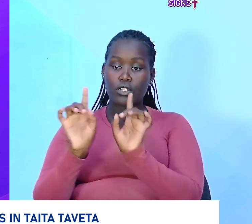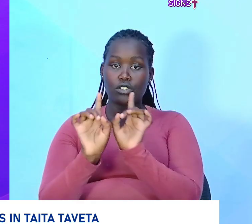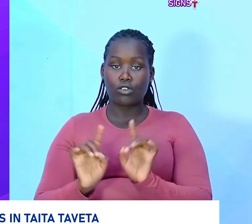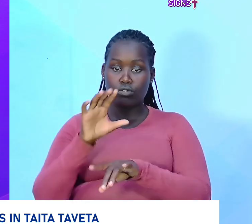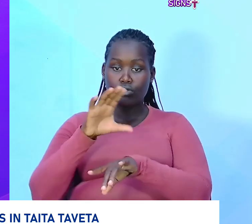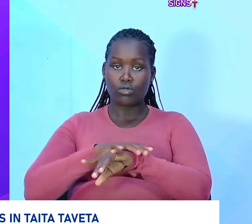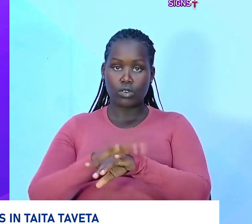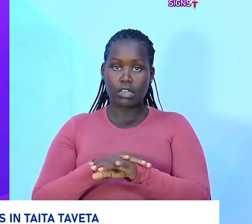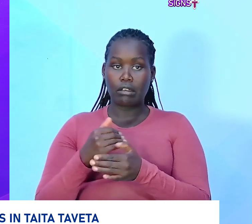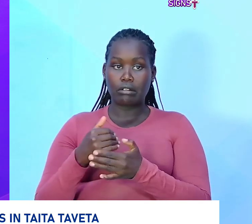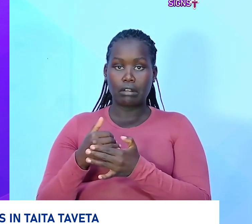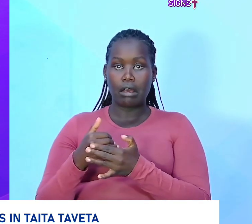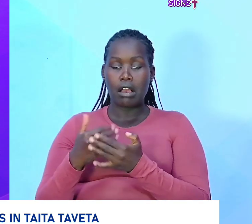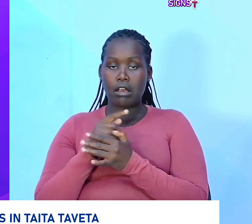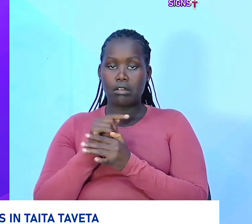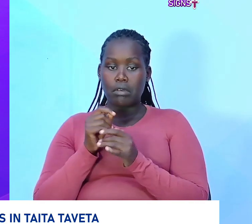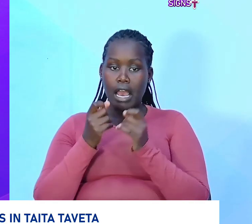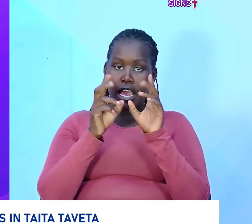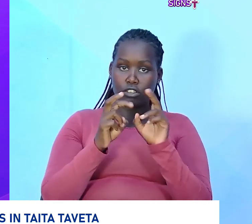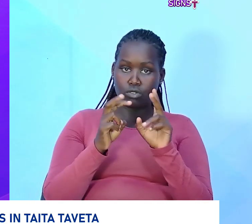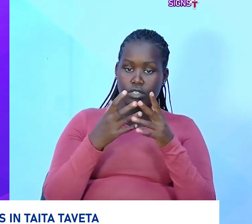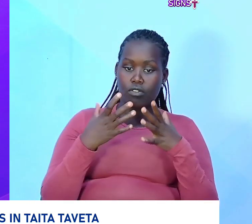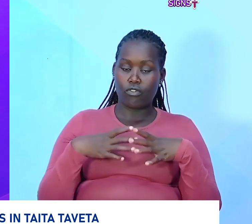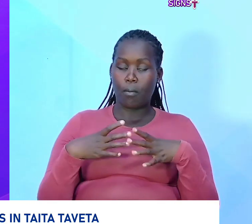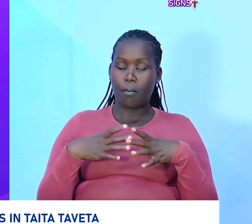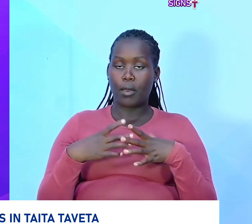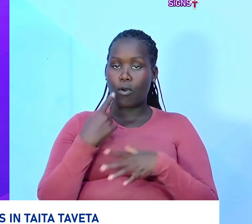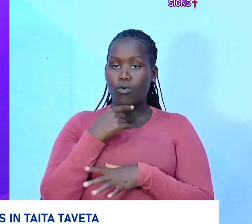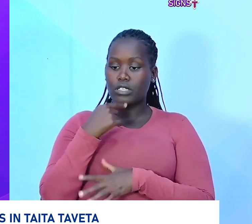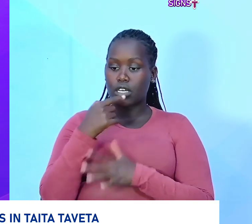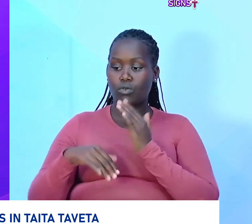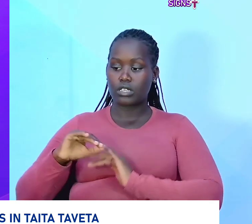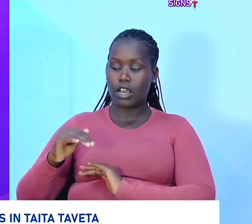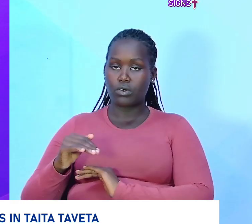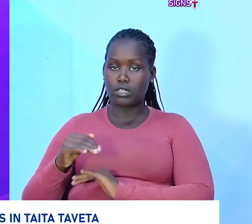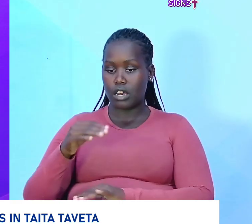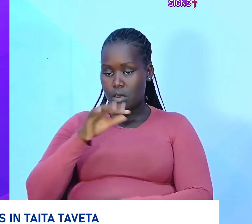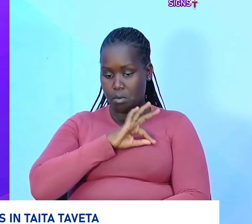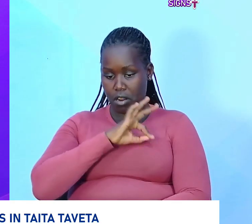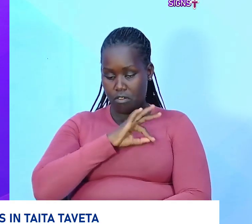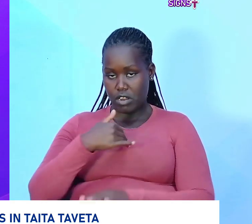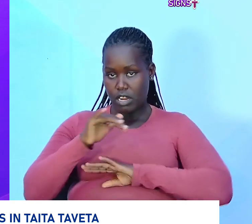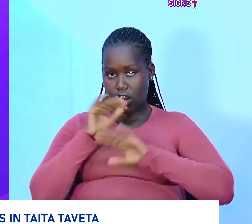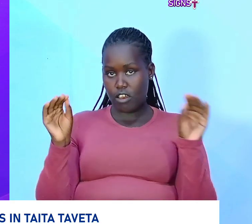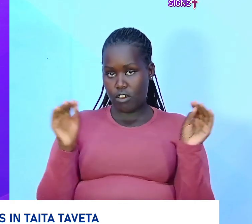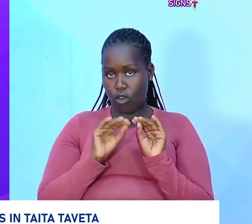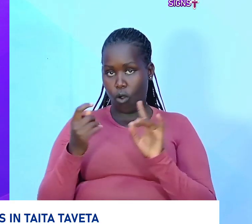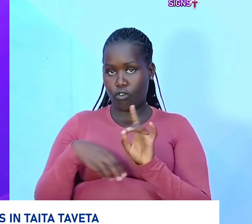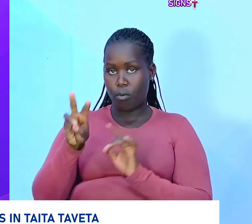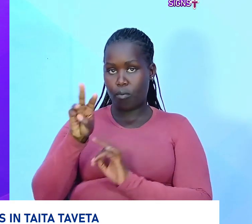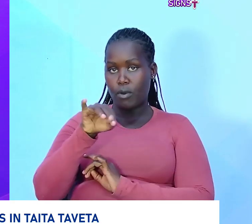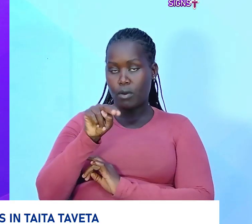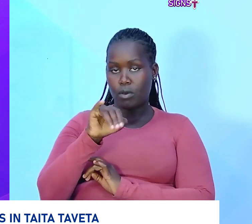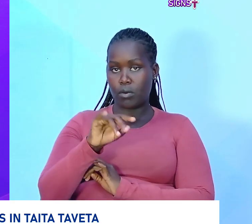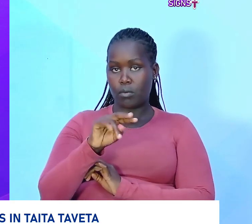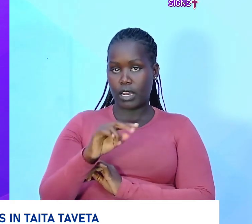Received grievances from locals who claimed that the county has not benefited adequately from mining activities